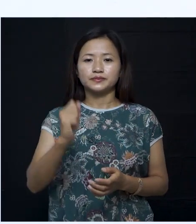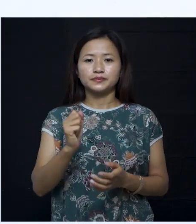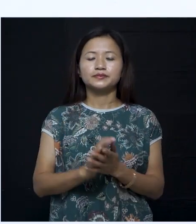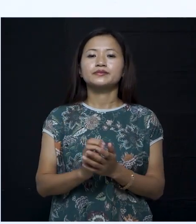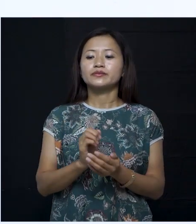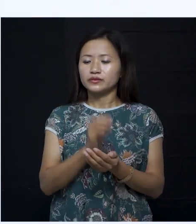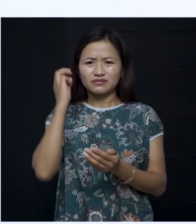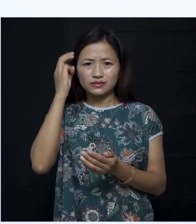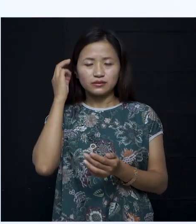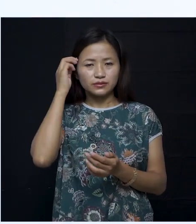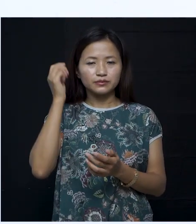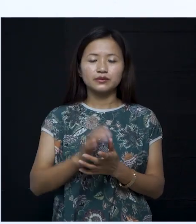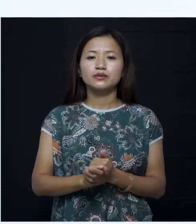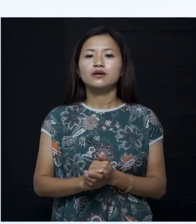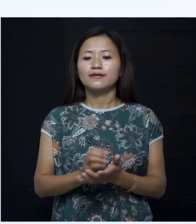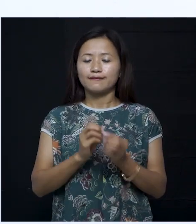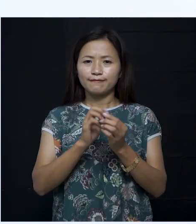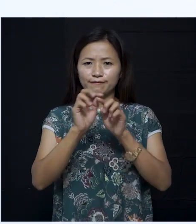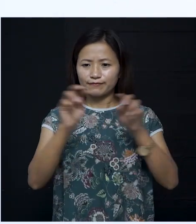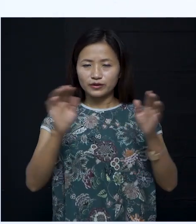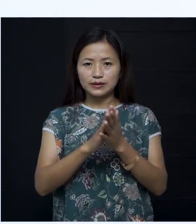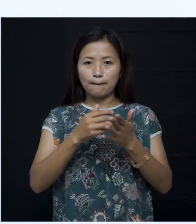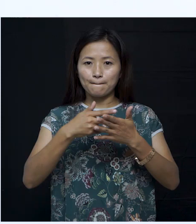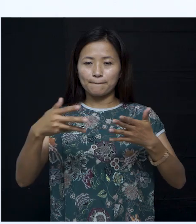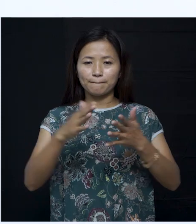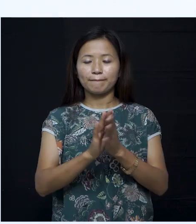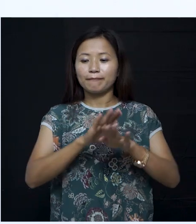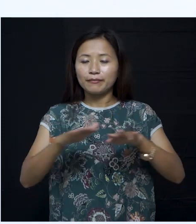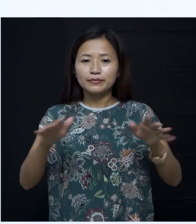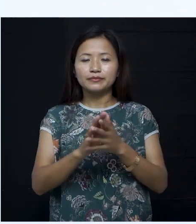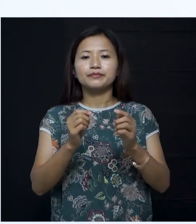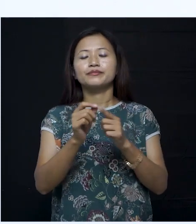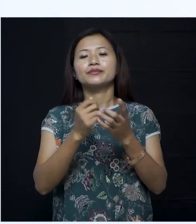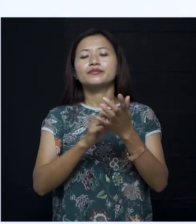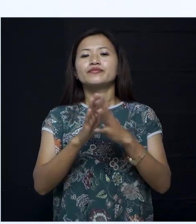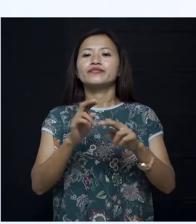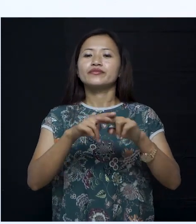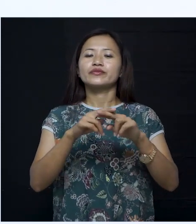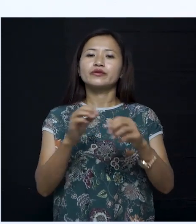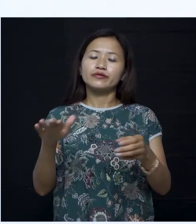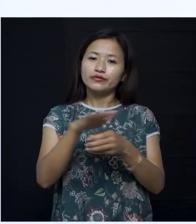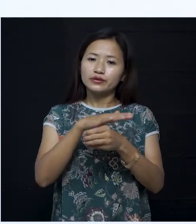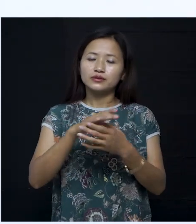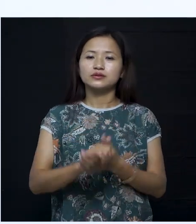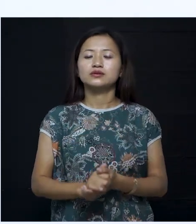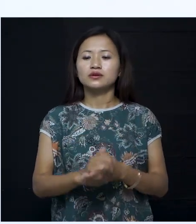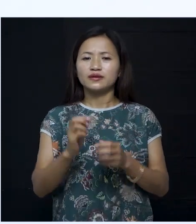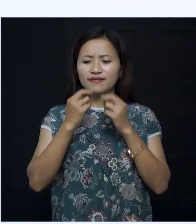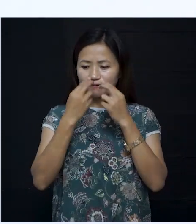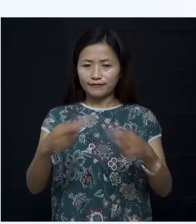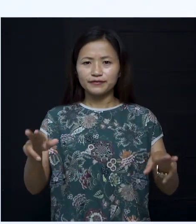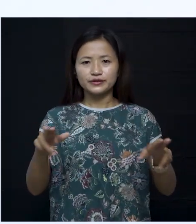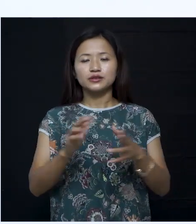will get questions to fill in the blanks with determiners. Okay, in that case, you have the freedom to use